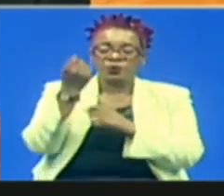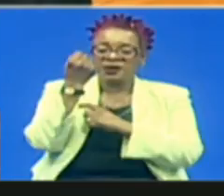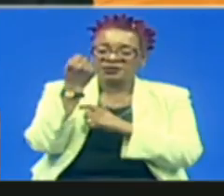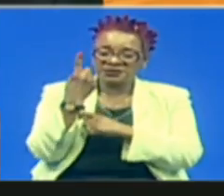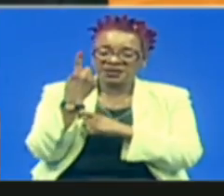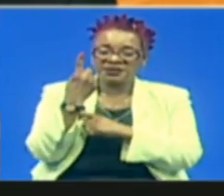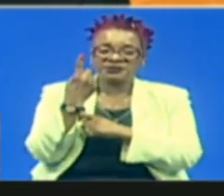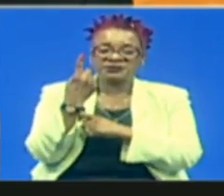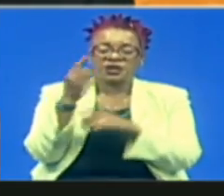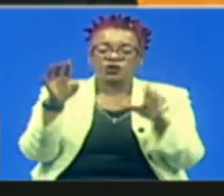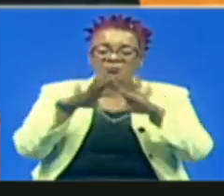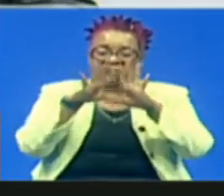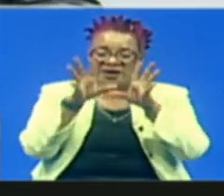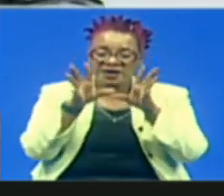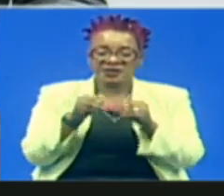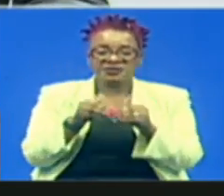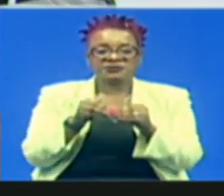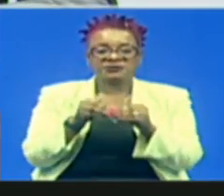and comprehend.